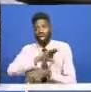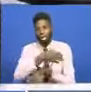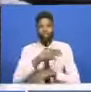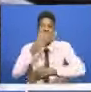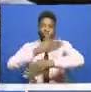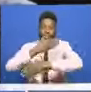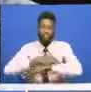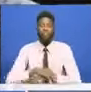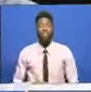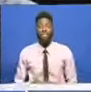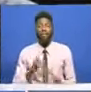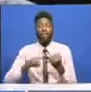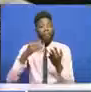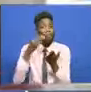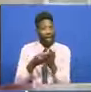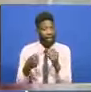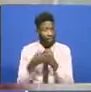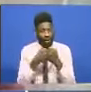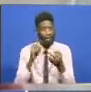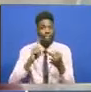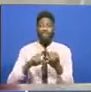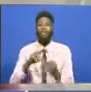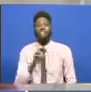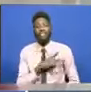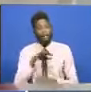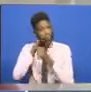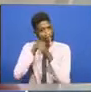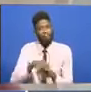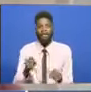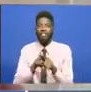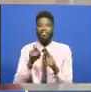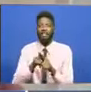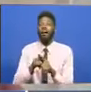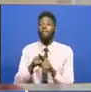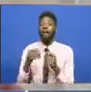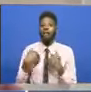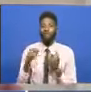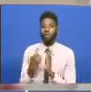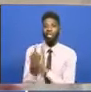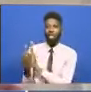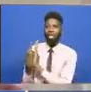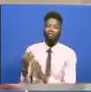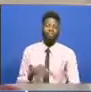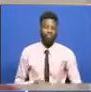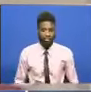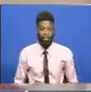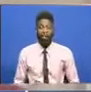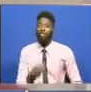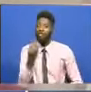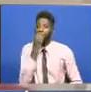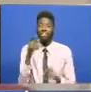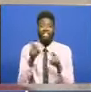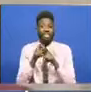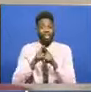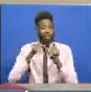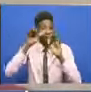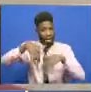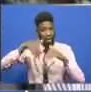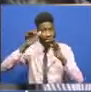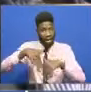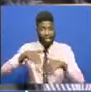of marginalization and discrimination. Development partners such as Food and Agriculture Organization,